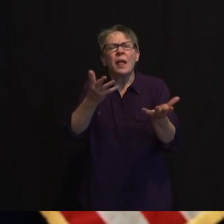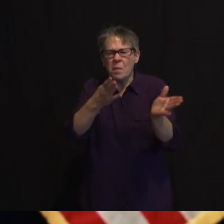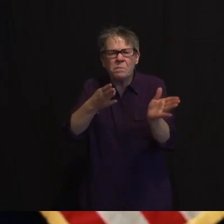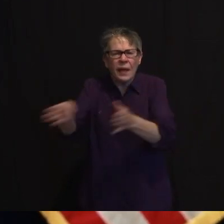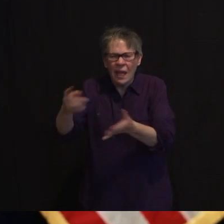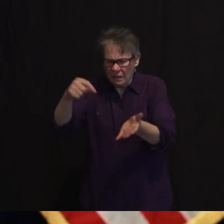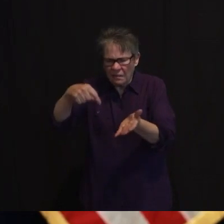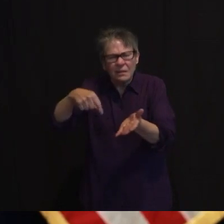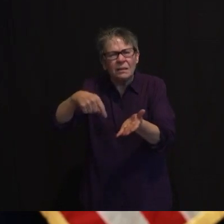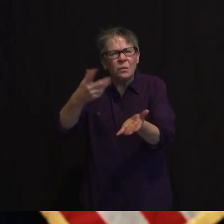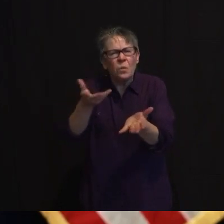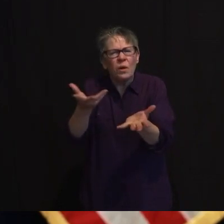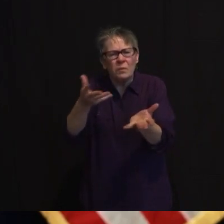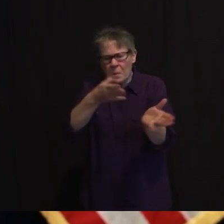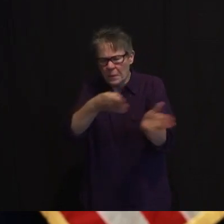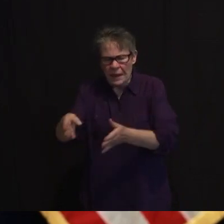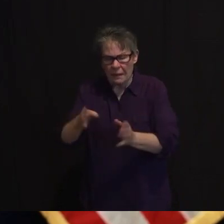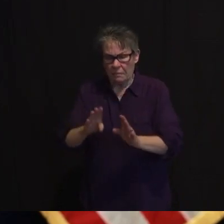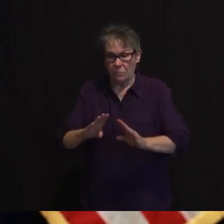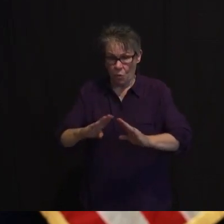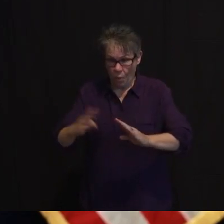that you have discussed today,